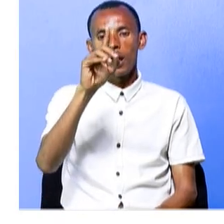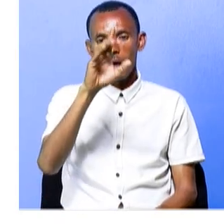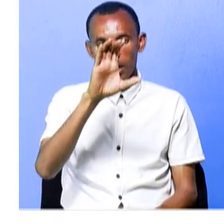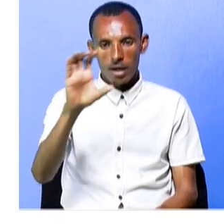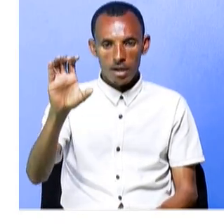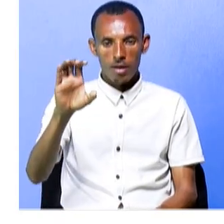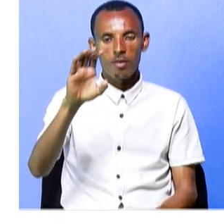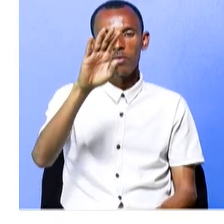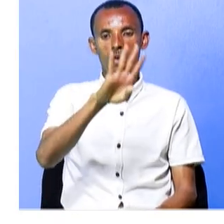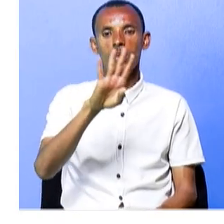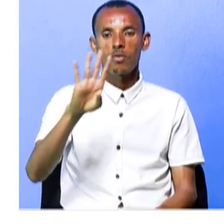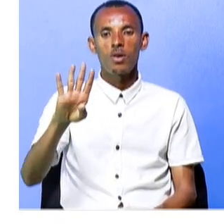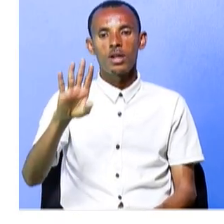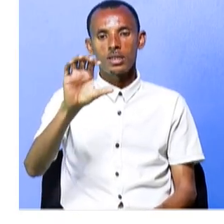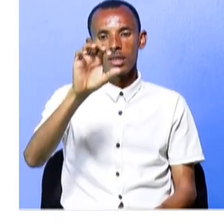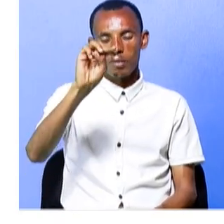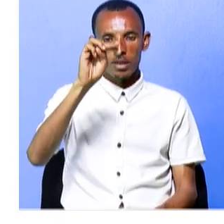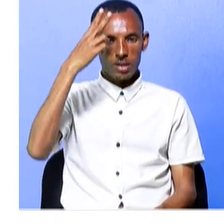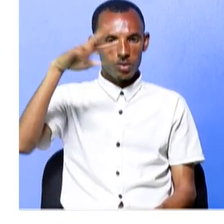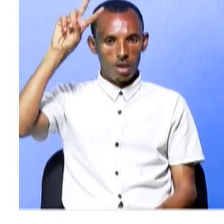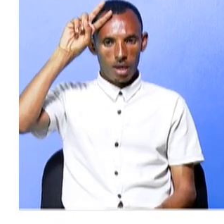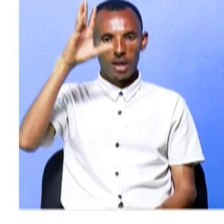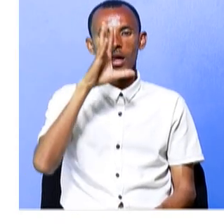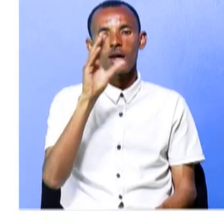144 centimeter square and